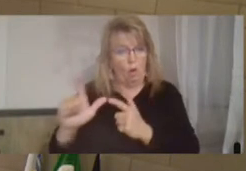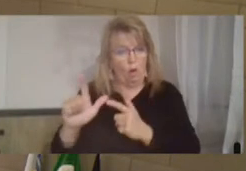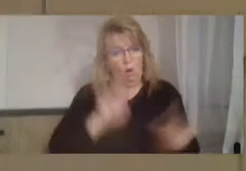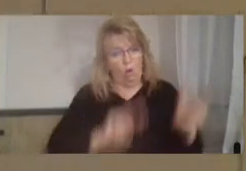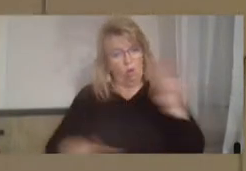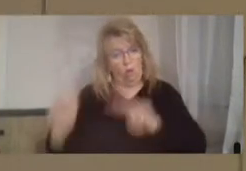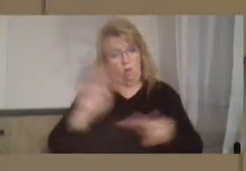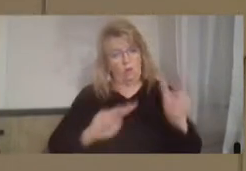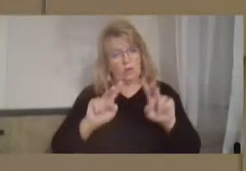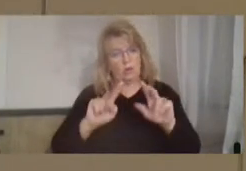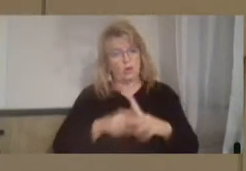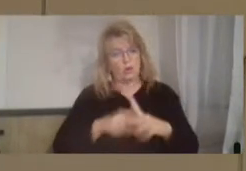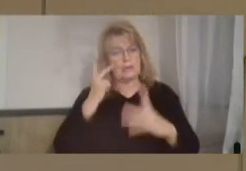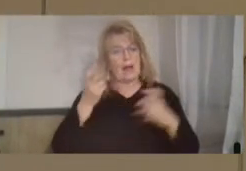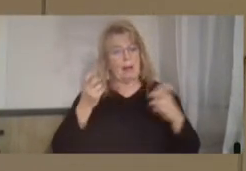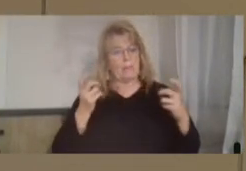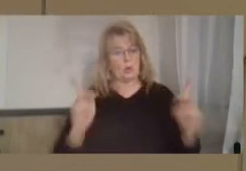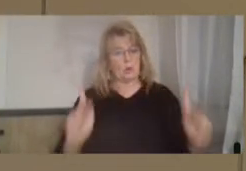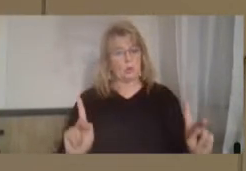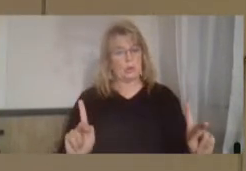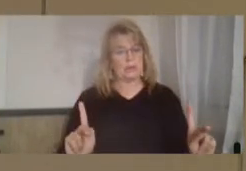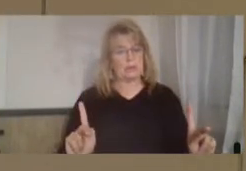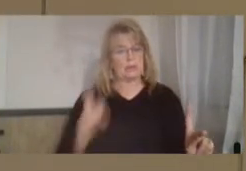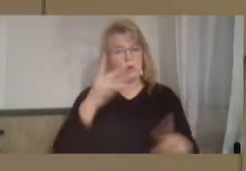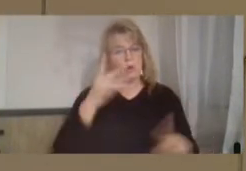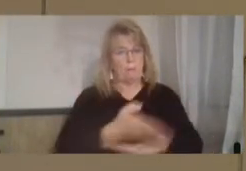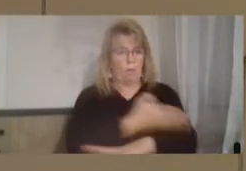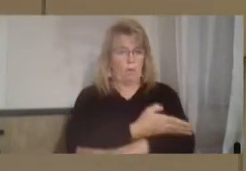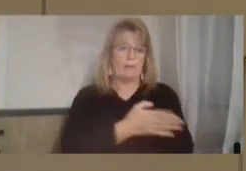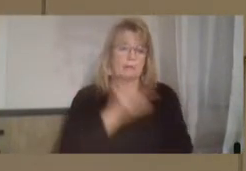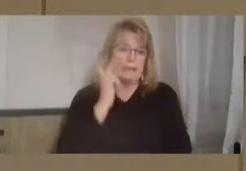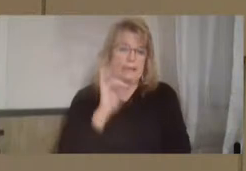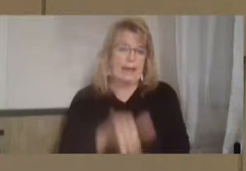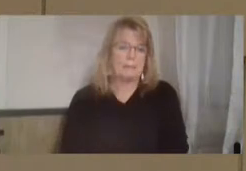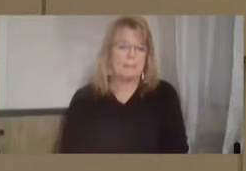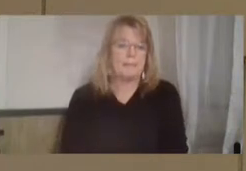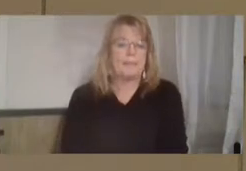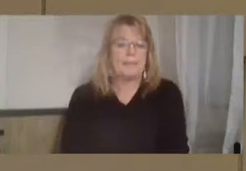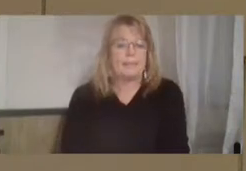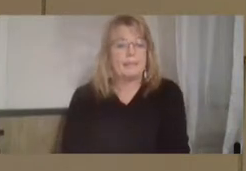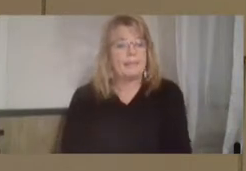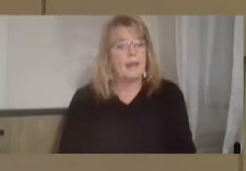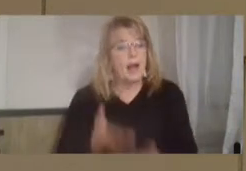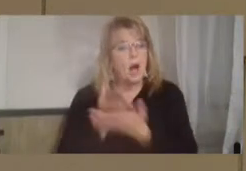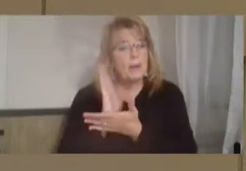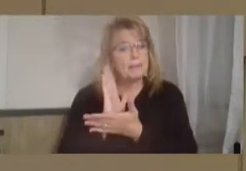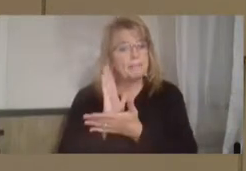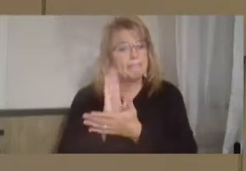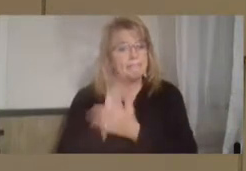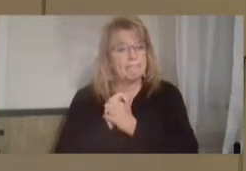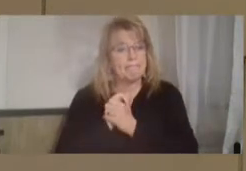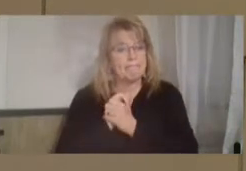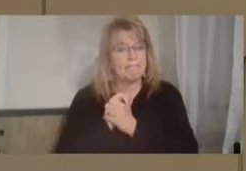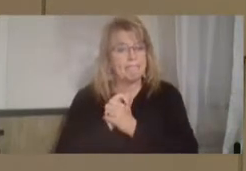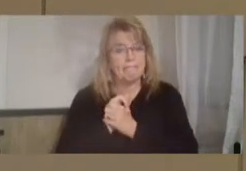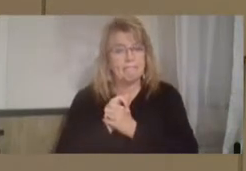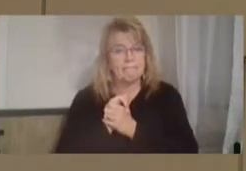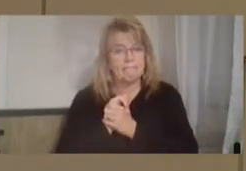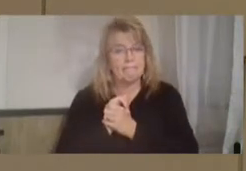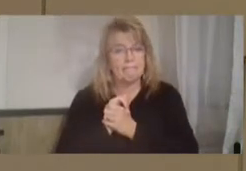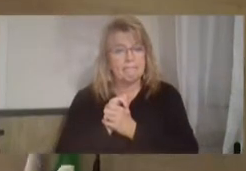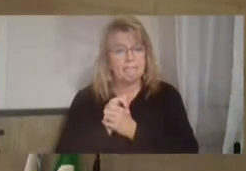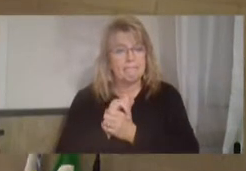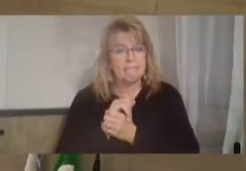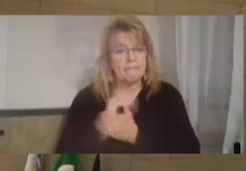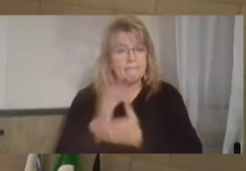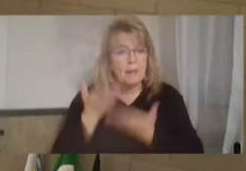to see opportunities for improvement. Yes. All right. So we have a motion on the floor. All